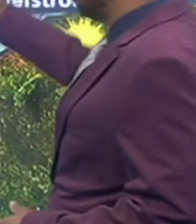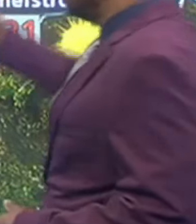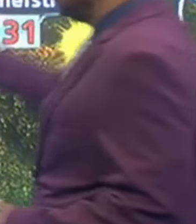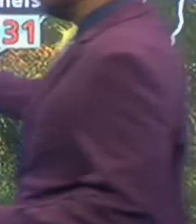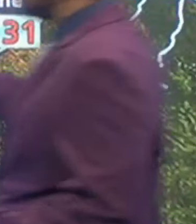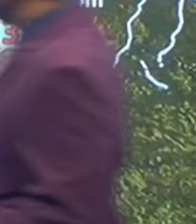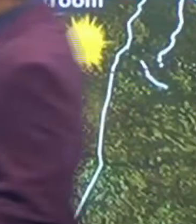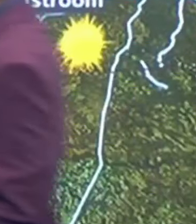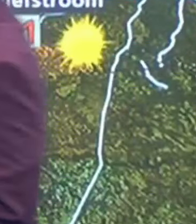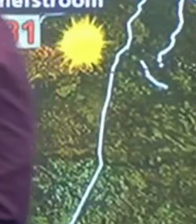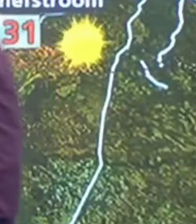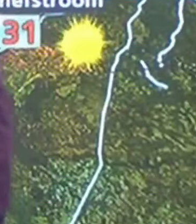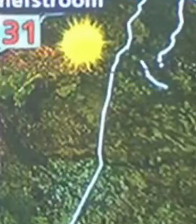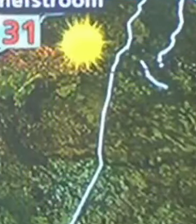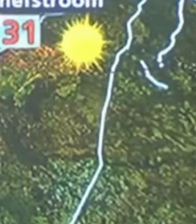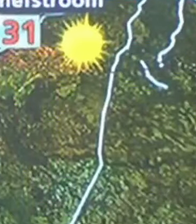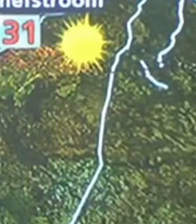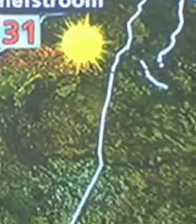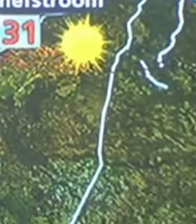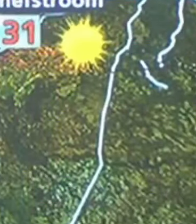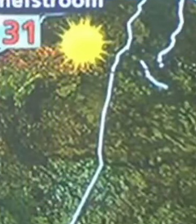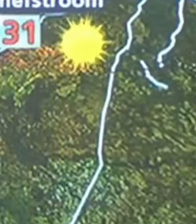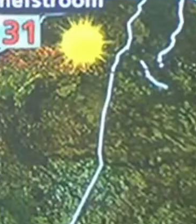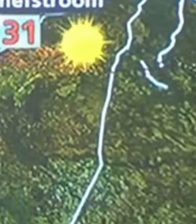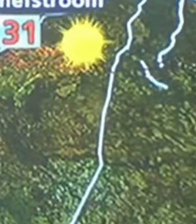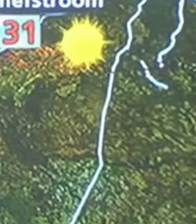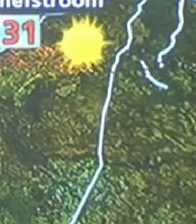Lichtenburg go tsena bjale ko Mahikeng go fitlha bjale ka bo Tosca magešo go tšwa go nna ke re mošate